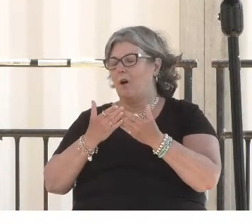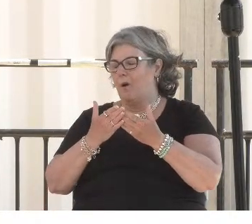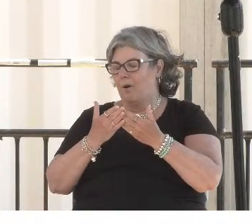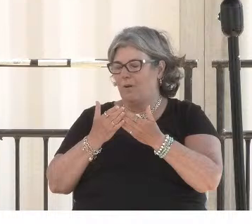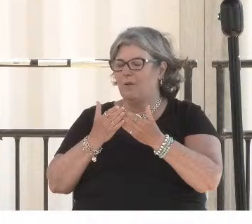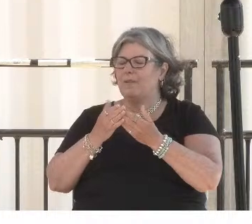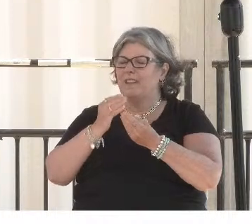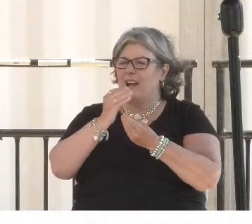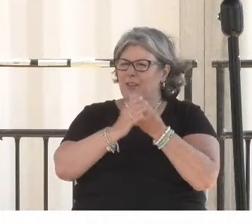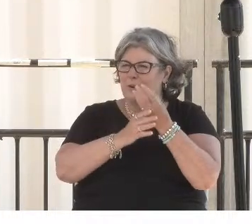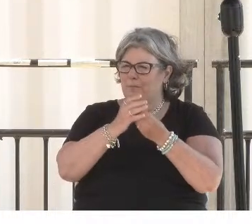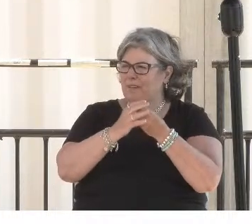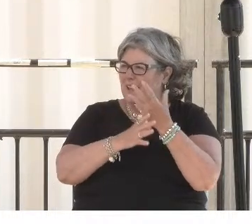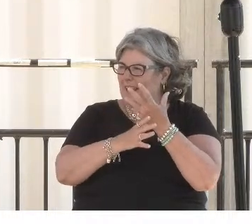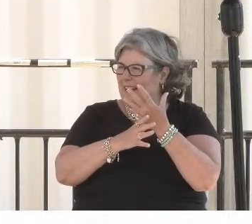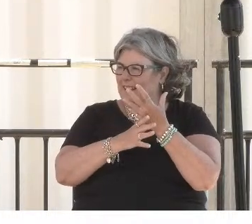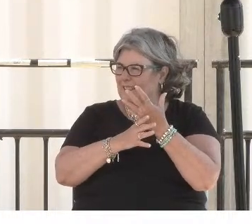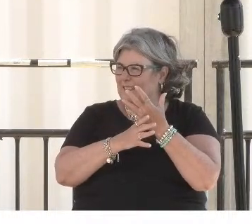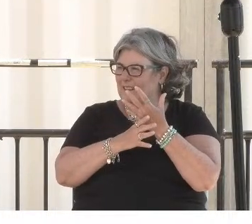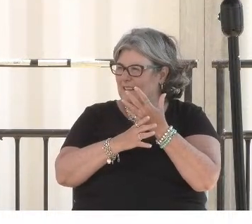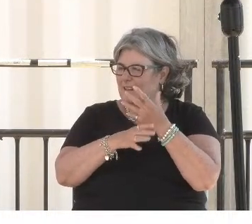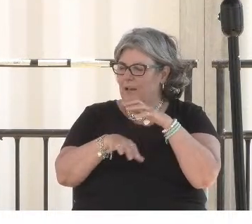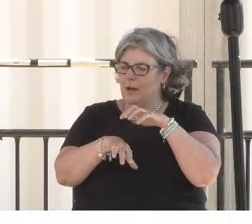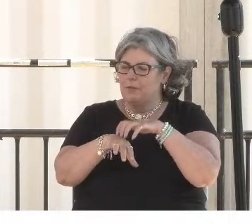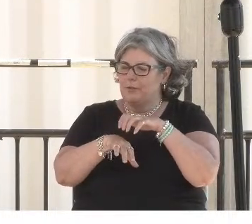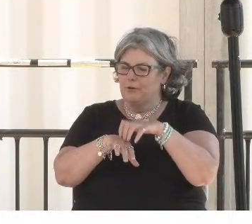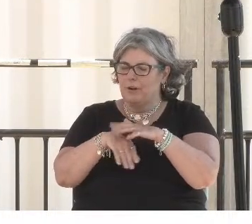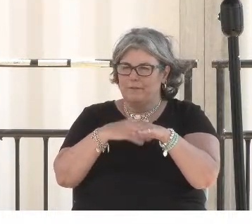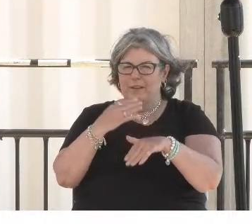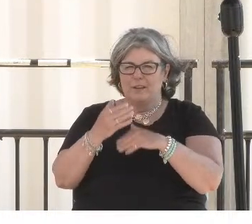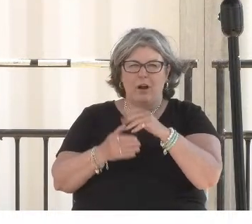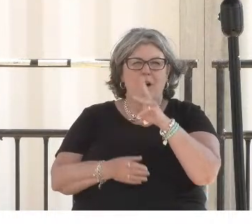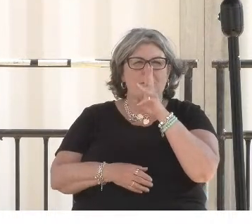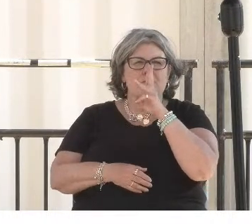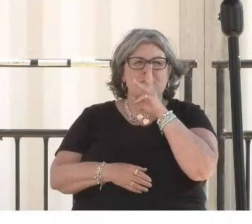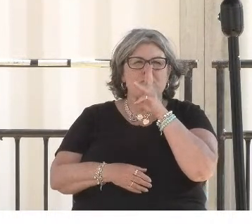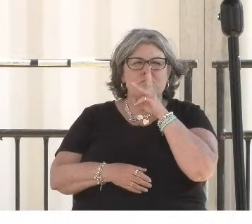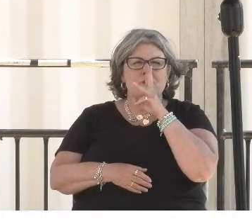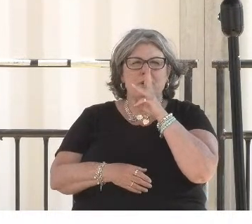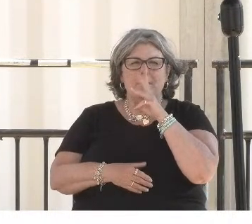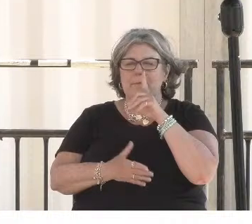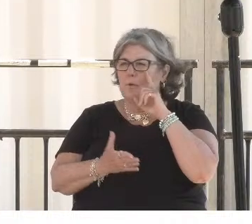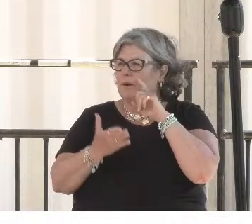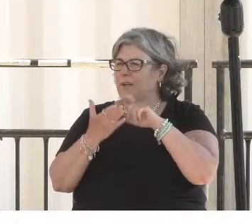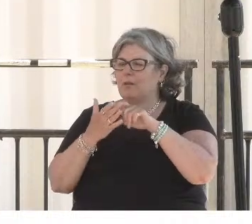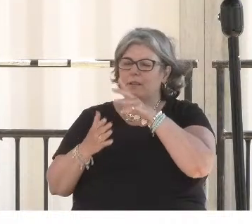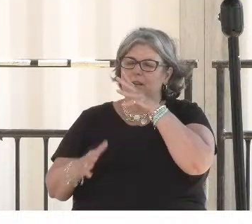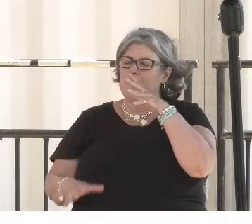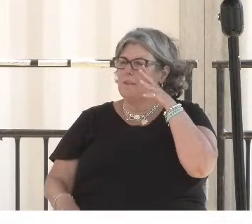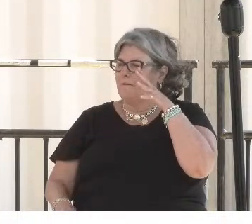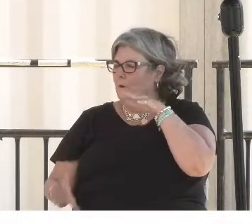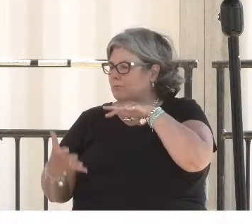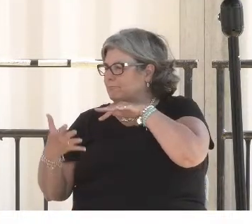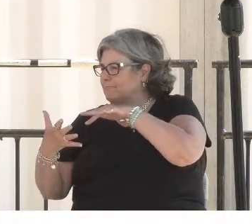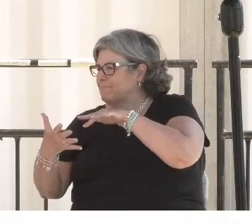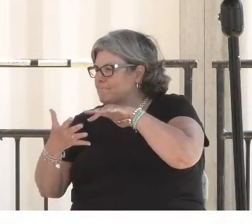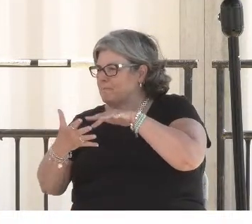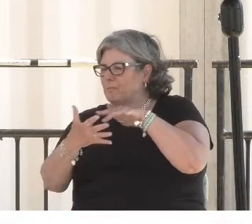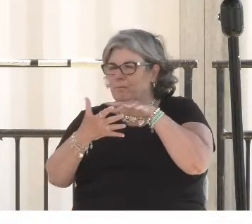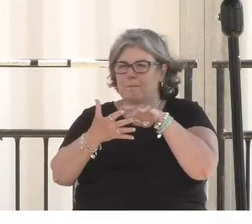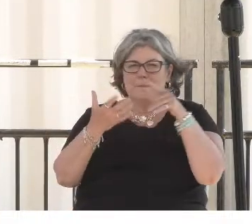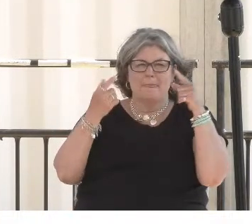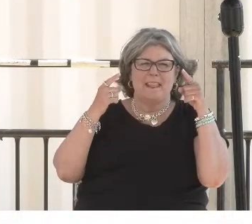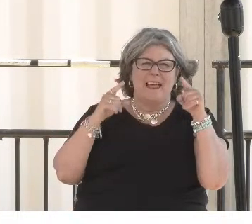your grapevines will be in control of getting every drop of water. What we're seeing on all the farms we're studying is when they have